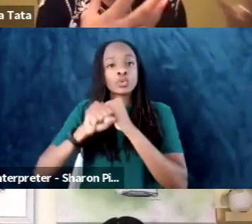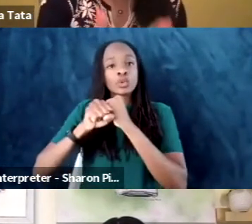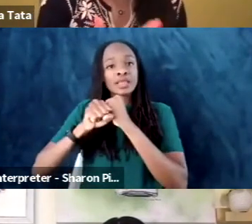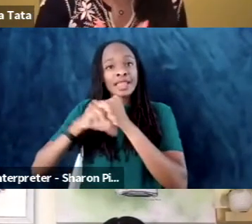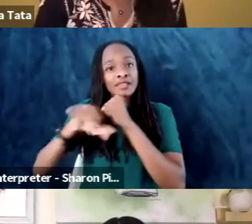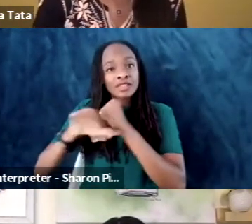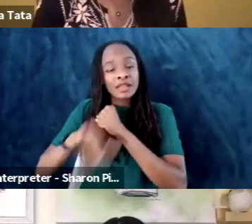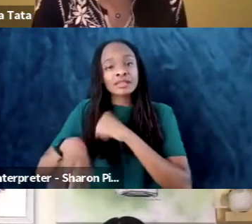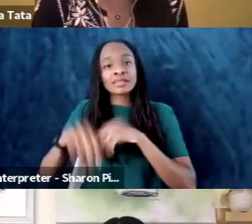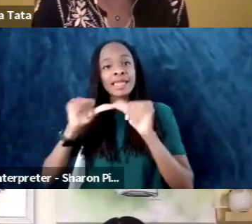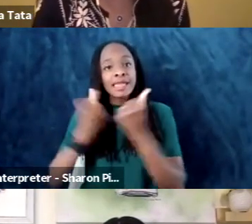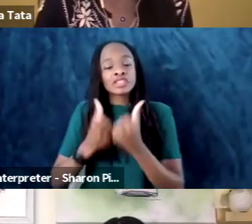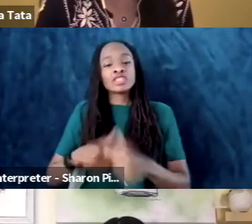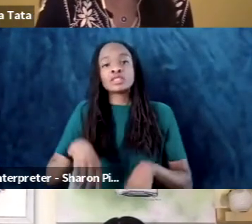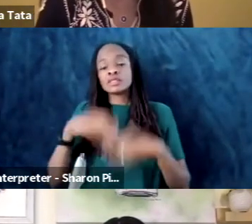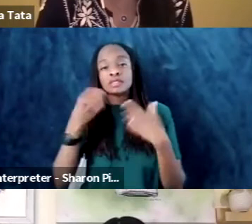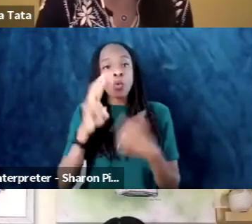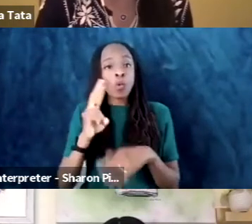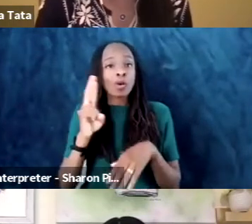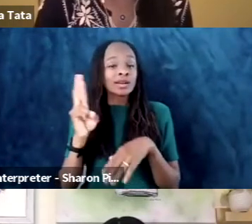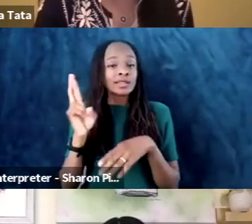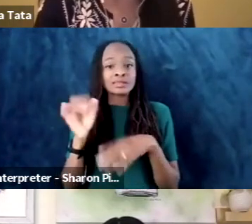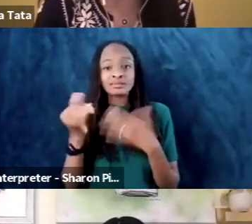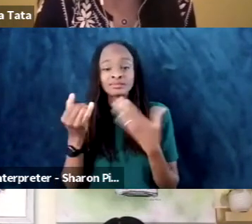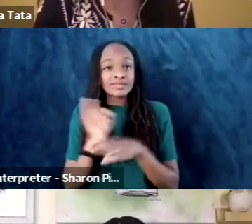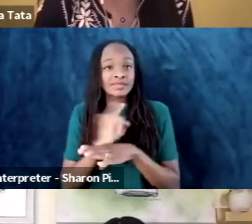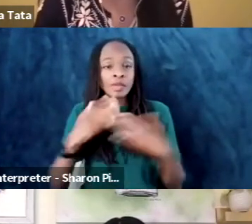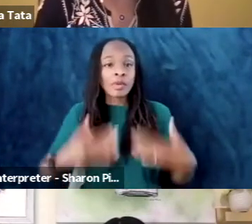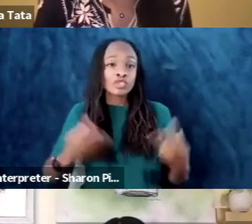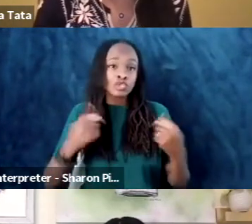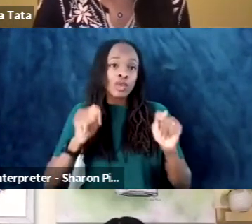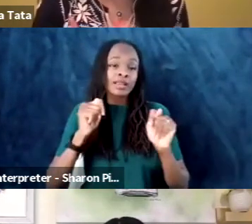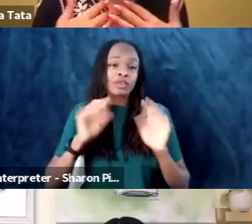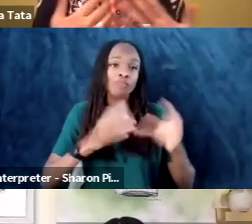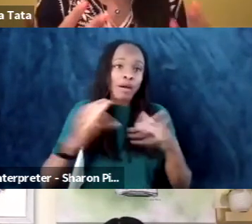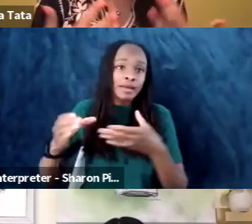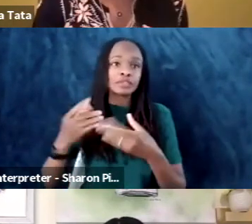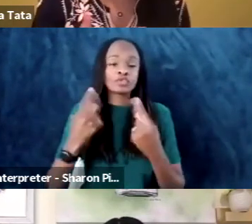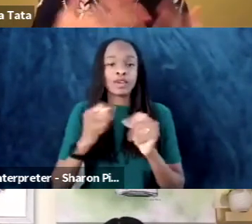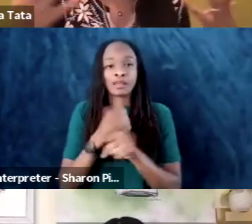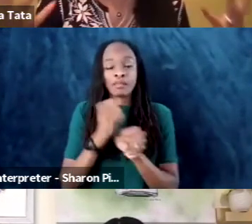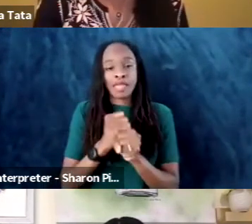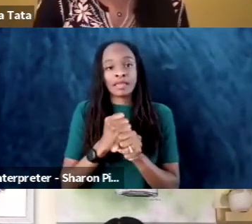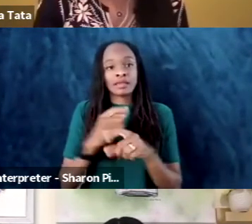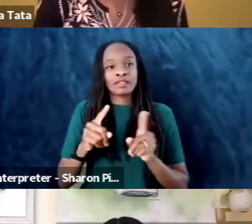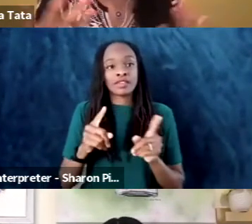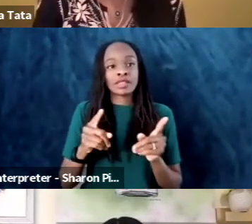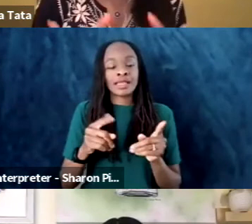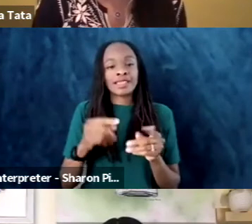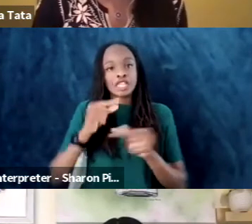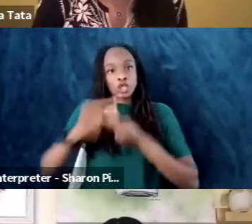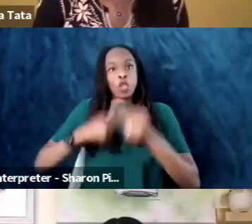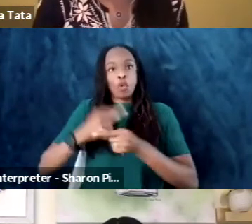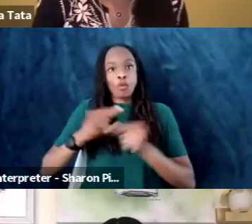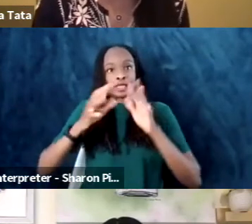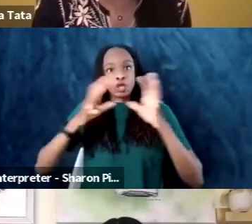marketers or industry bodies, to make this, try to make this difference. So, and it's not IA India, it's IA Global as well,